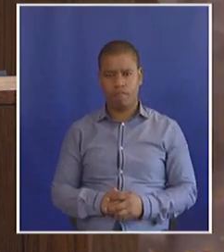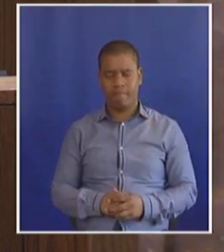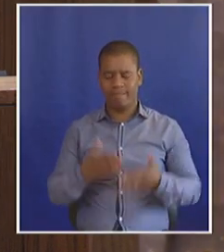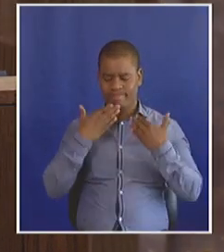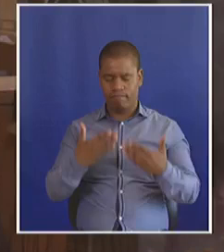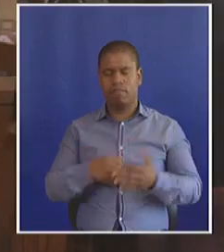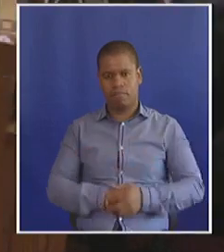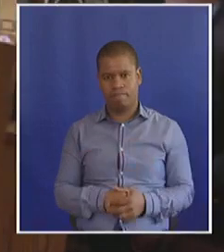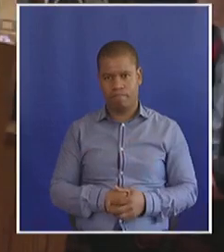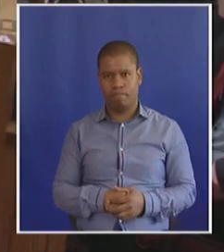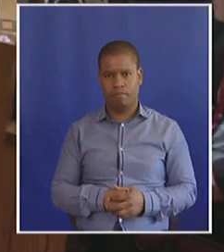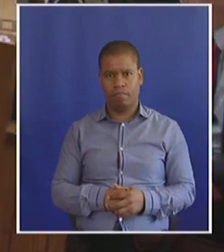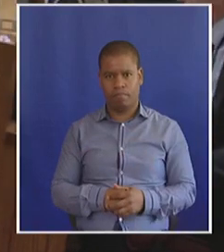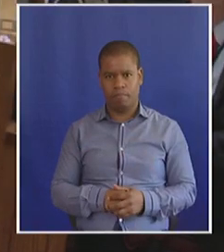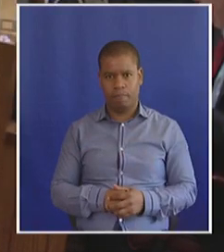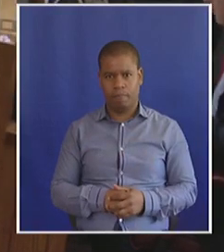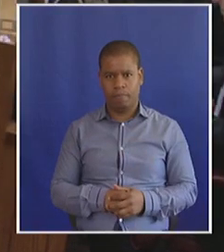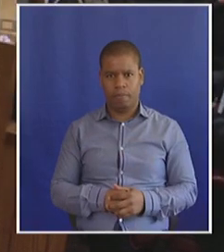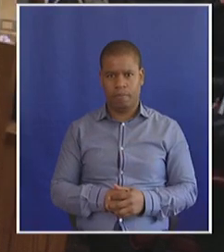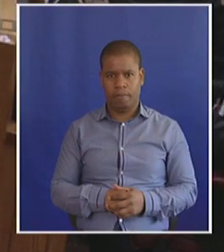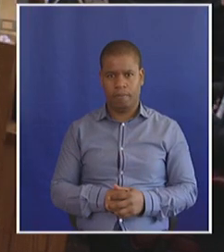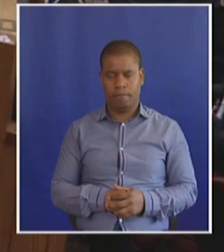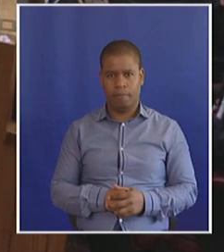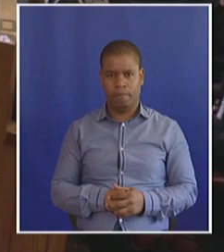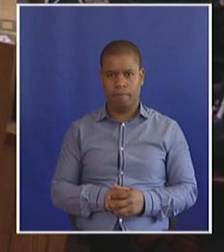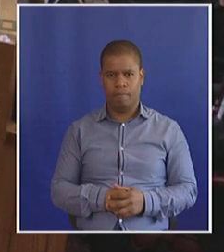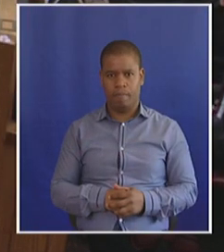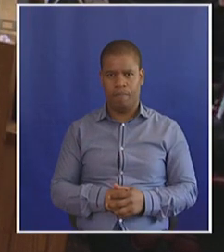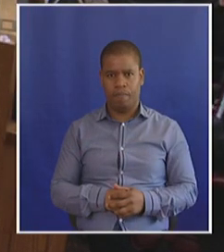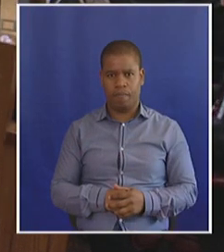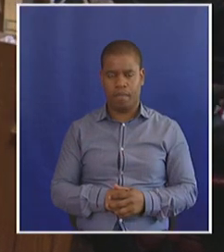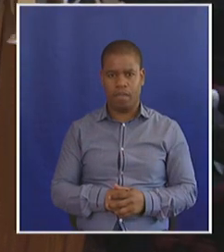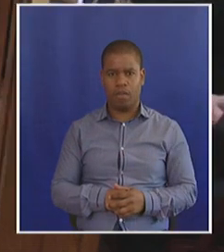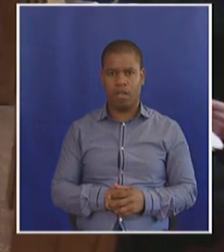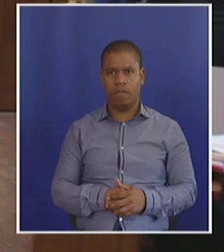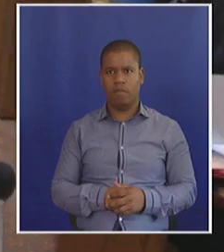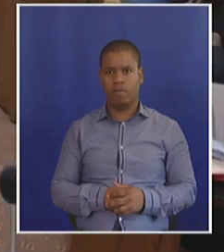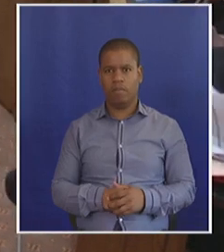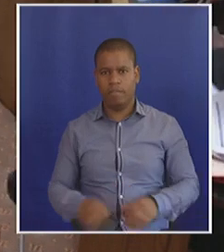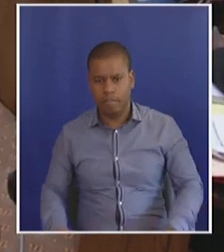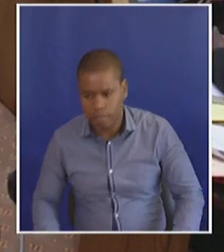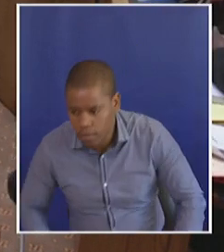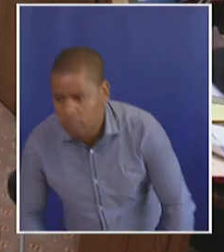you. Thank you, Honorable Deputy Minister. Honorable Timbi, do you have a follow-up question?